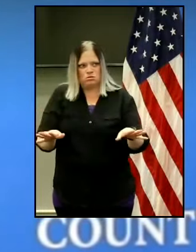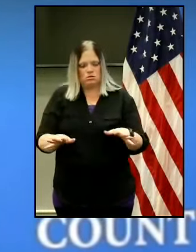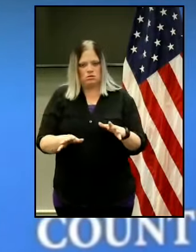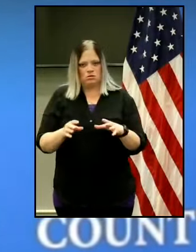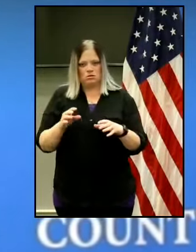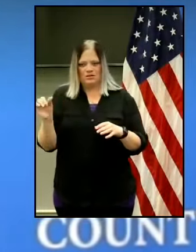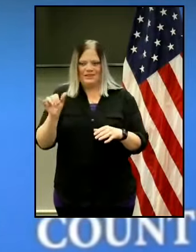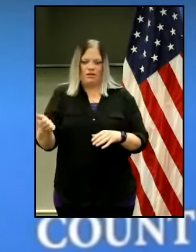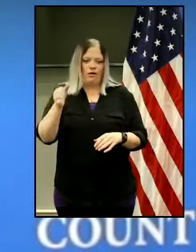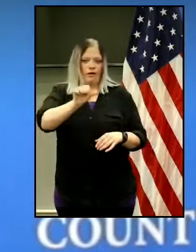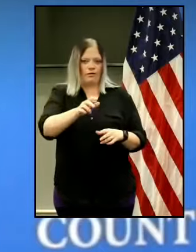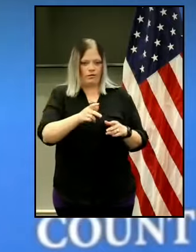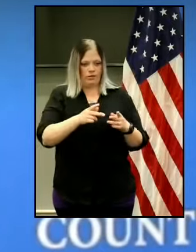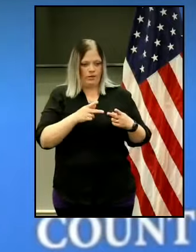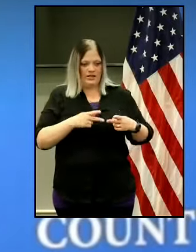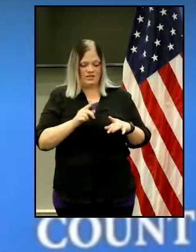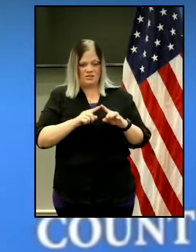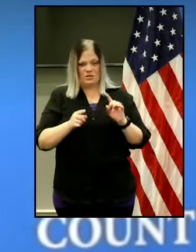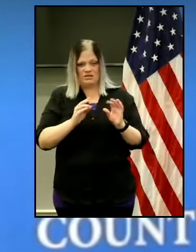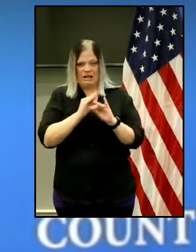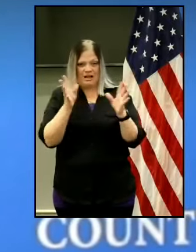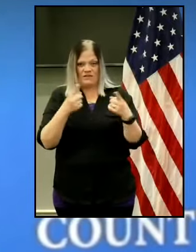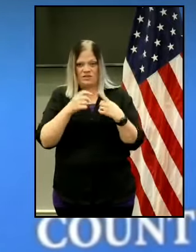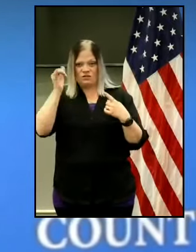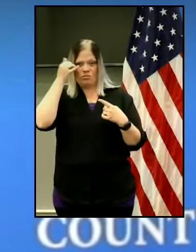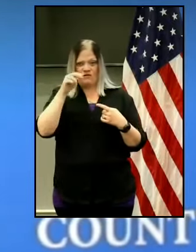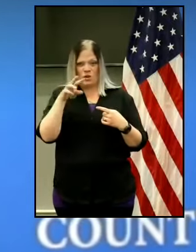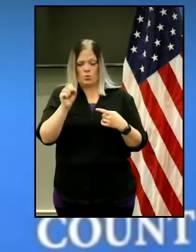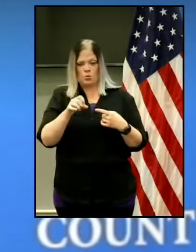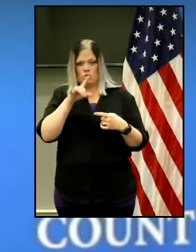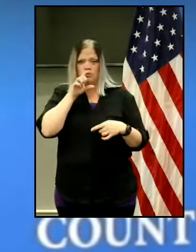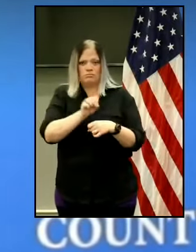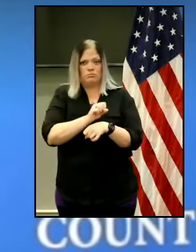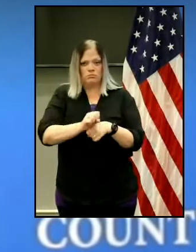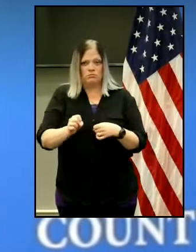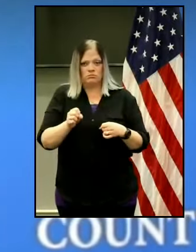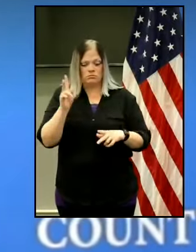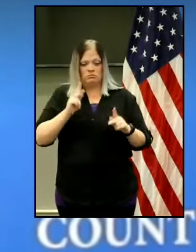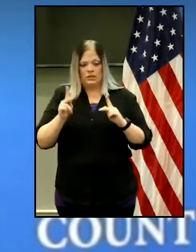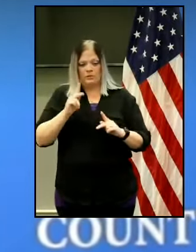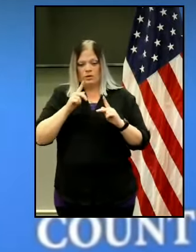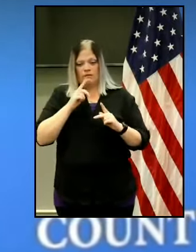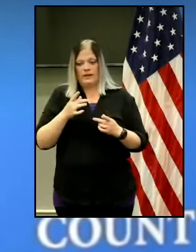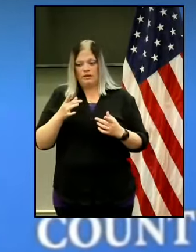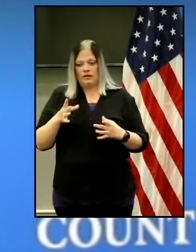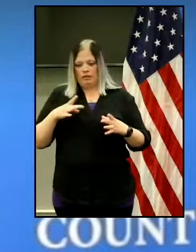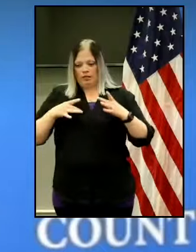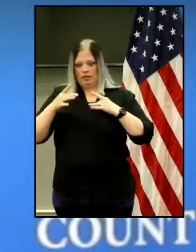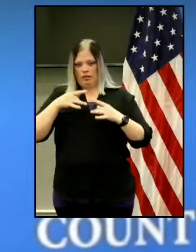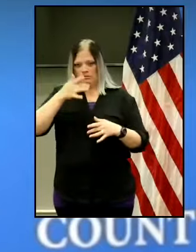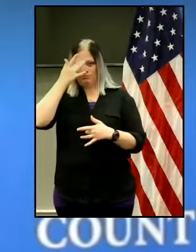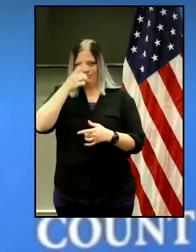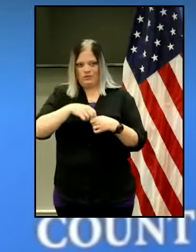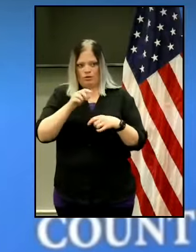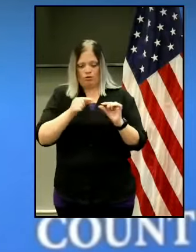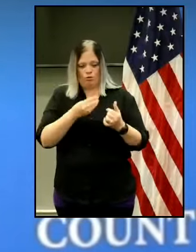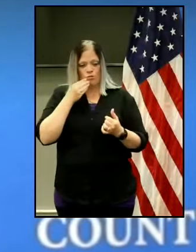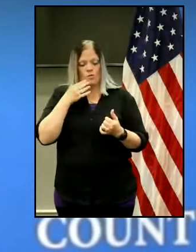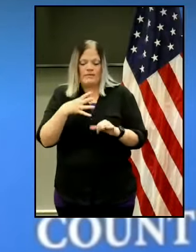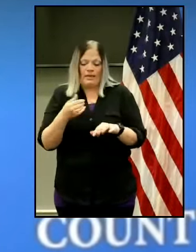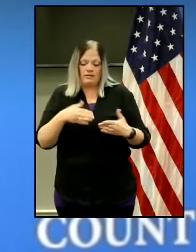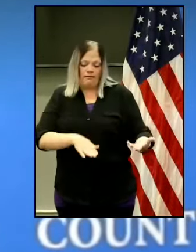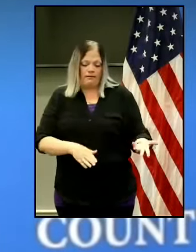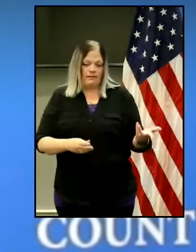see in other locations. But it's quite apparent from today's Buffalo News article that there are individuals who are catching it in group homes, and unfortunately individuals who are